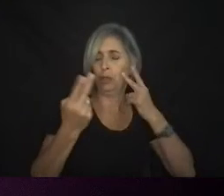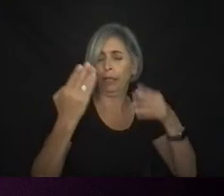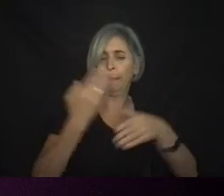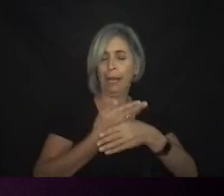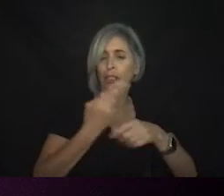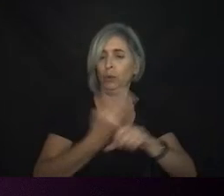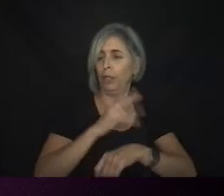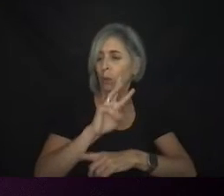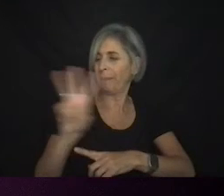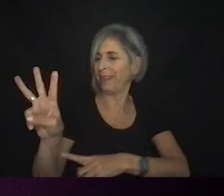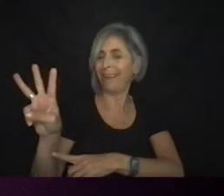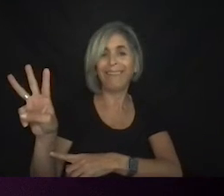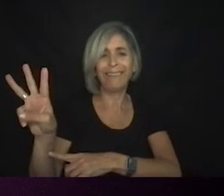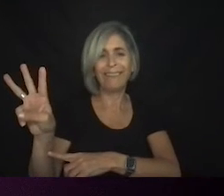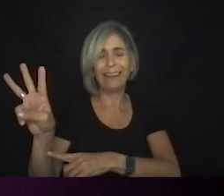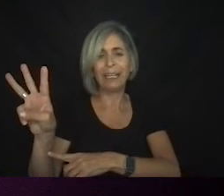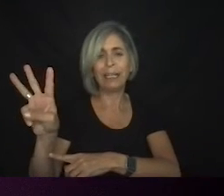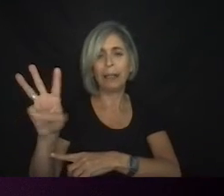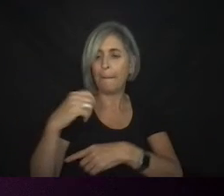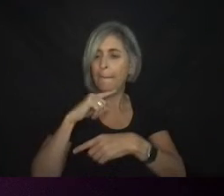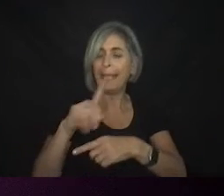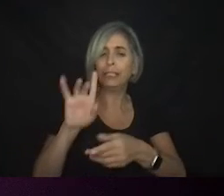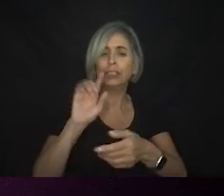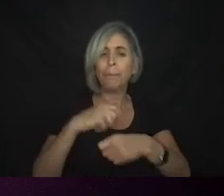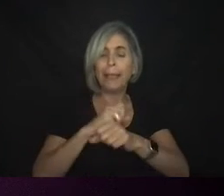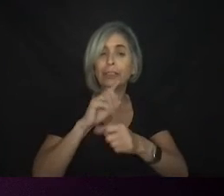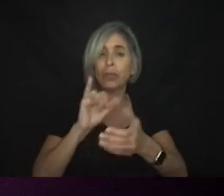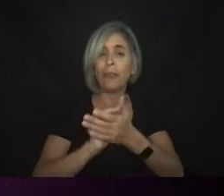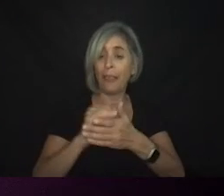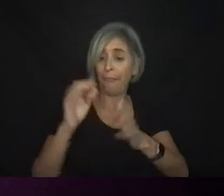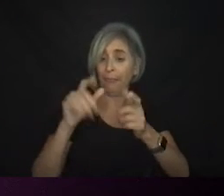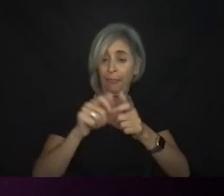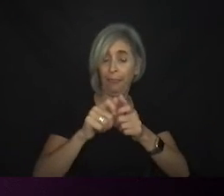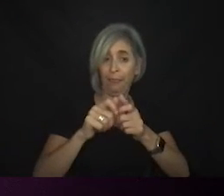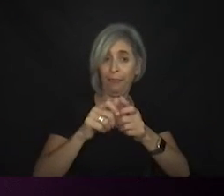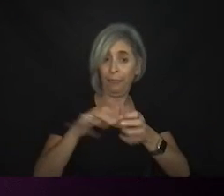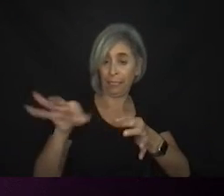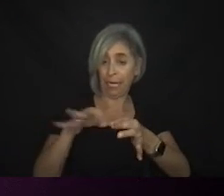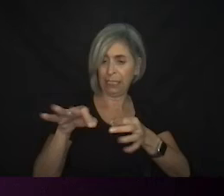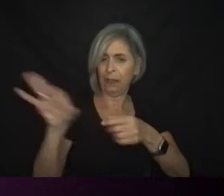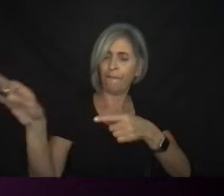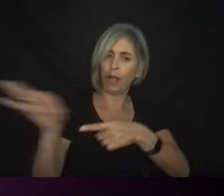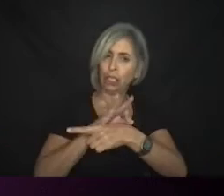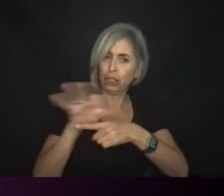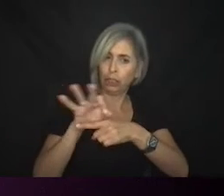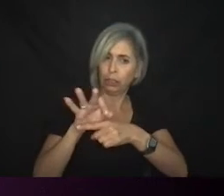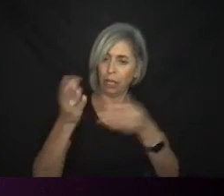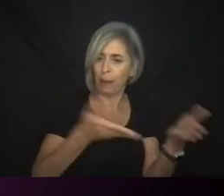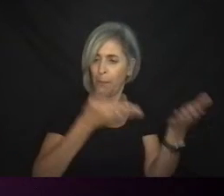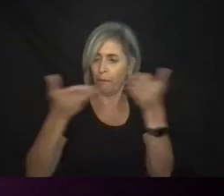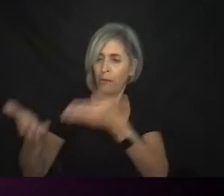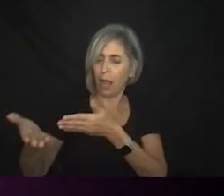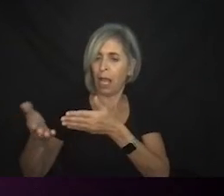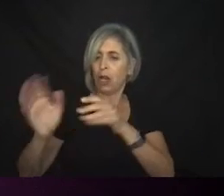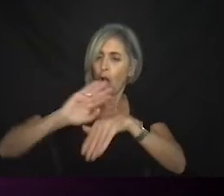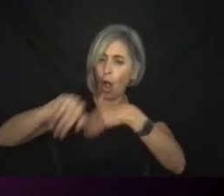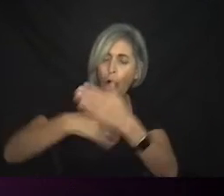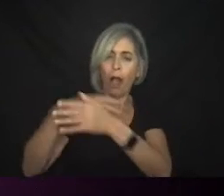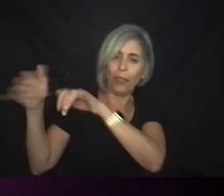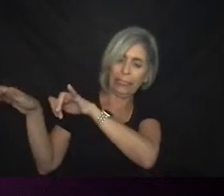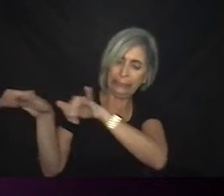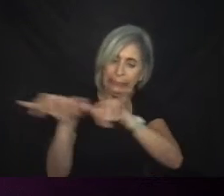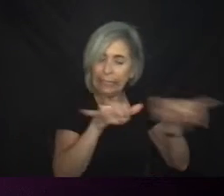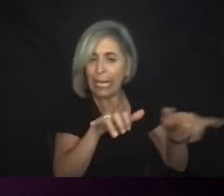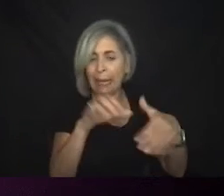So we need to make sure that our text is functional. It provides all of the same context that a sighted user